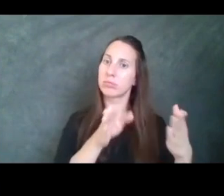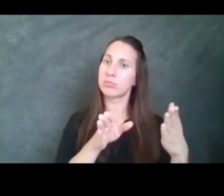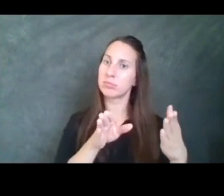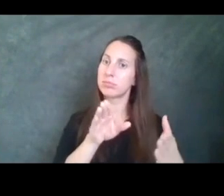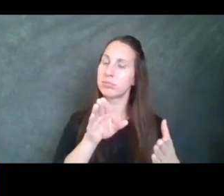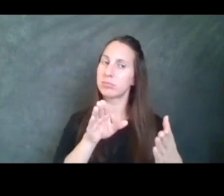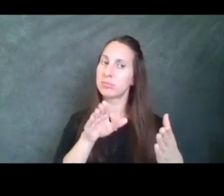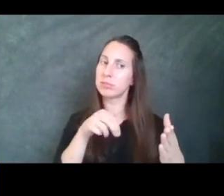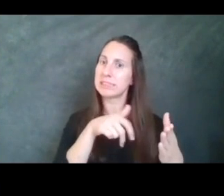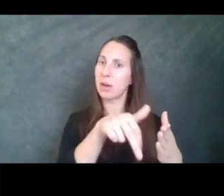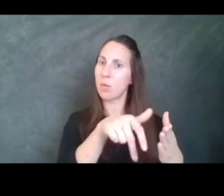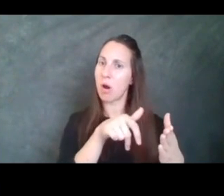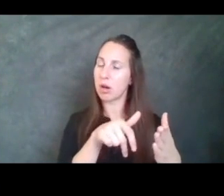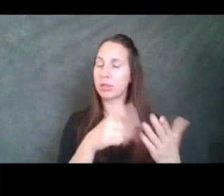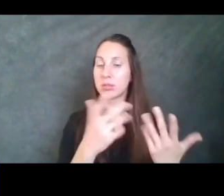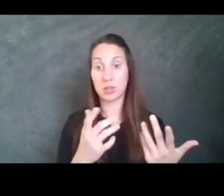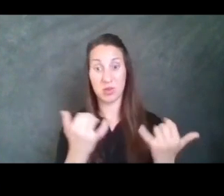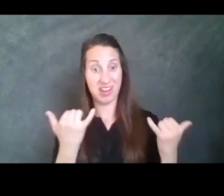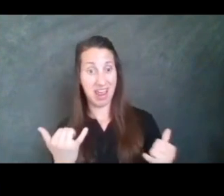that